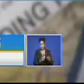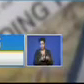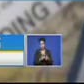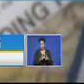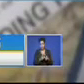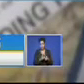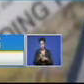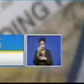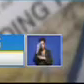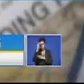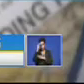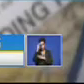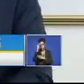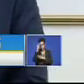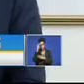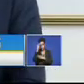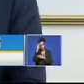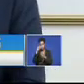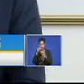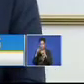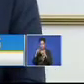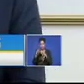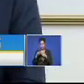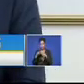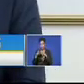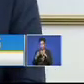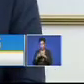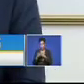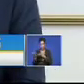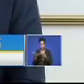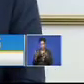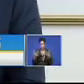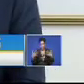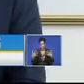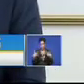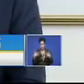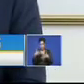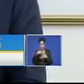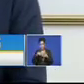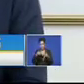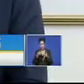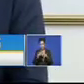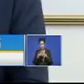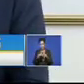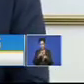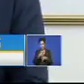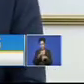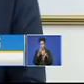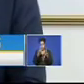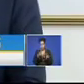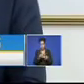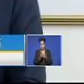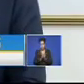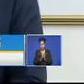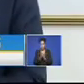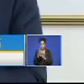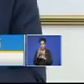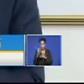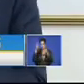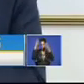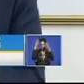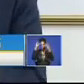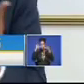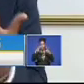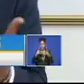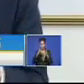to initiate fear. So we brought that point across, and the president was very concerned as to